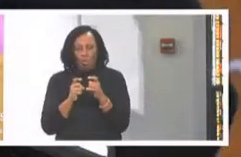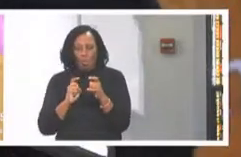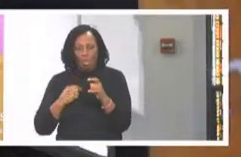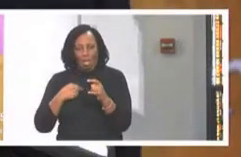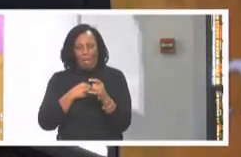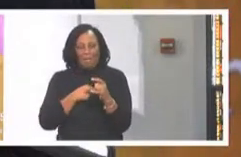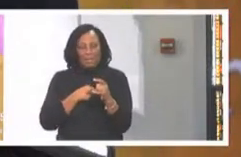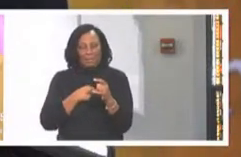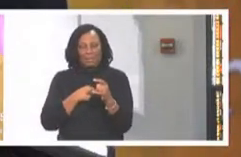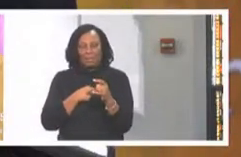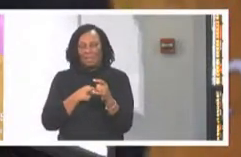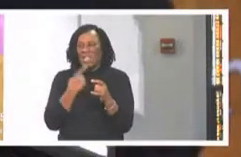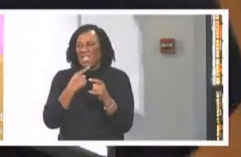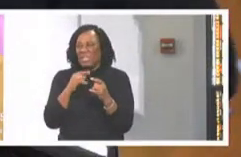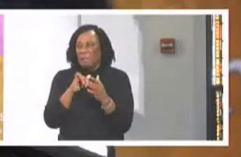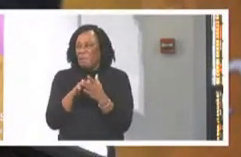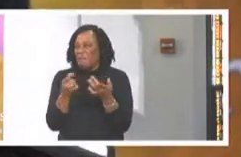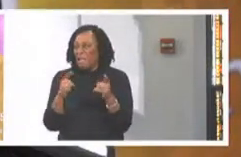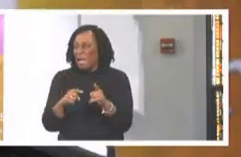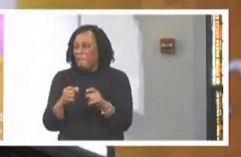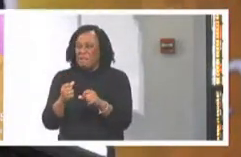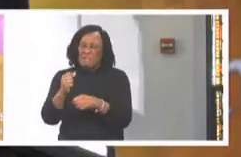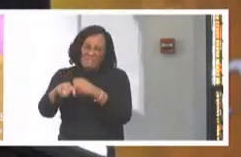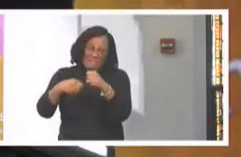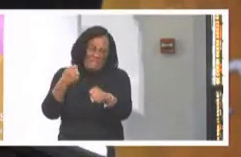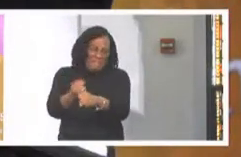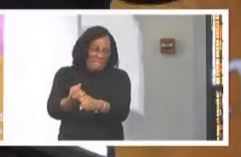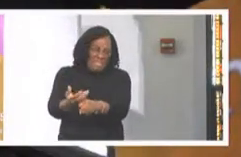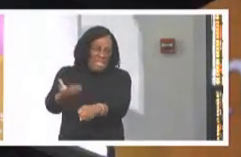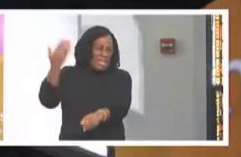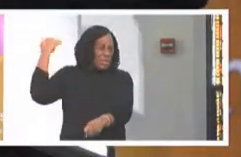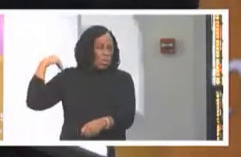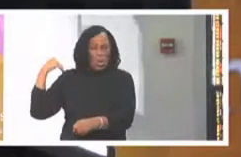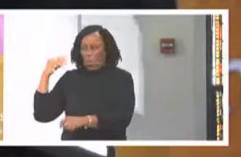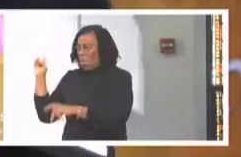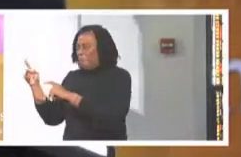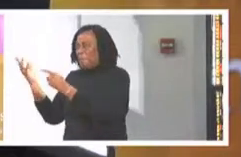ago, decades ago. Some of them people are dead and gone.